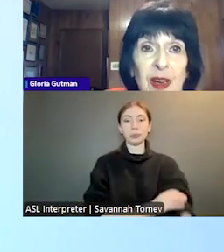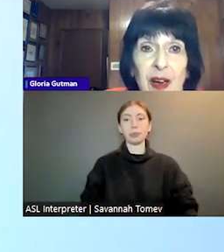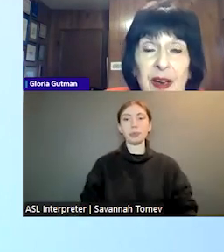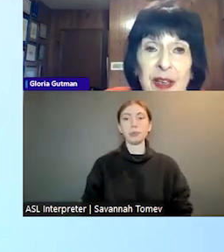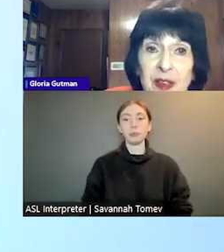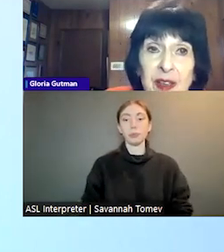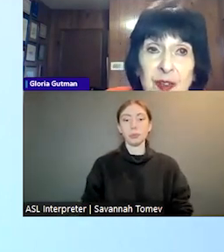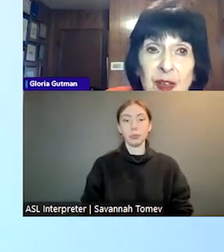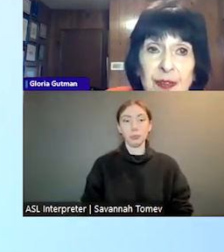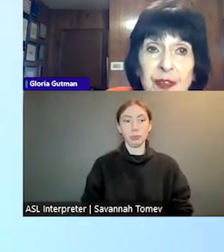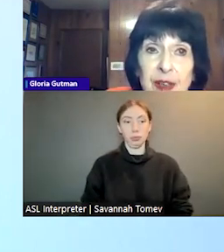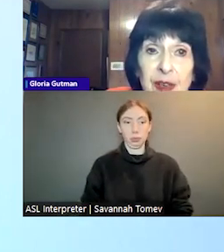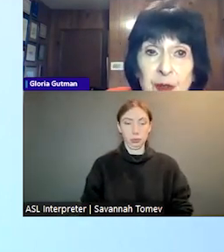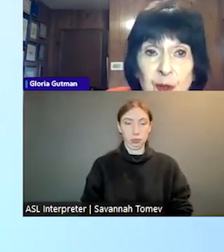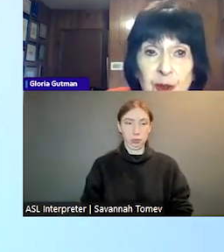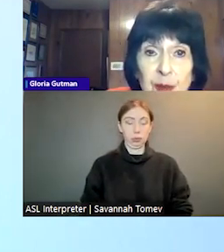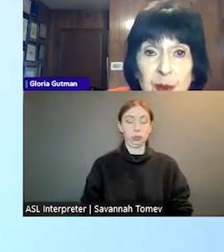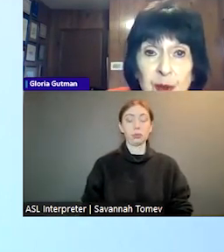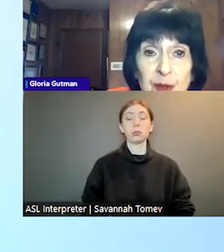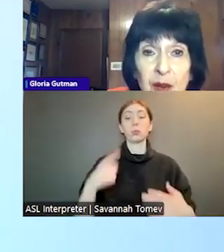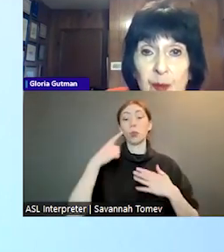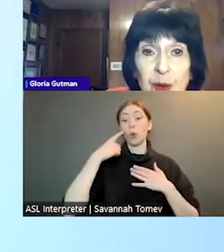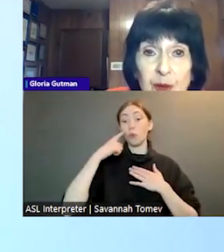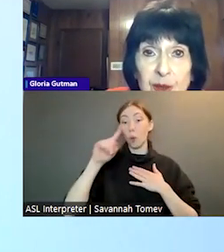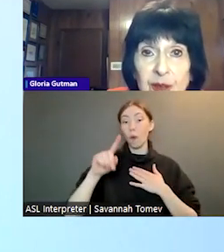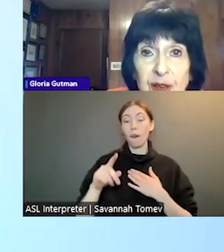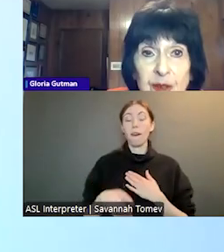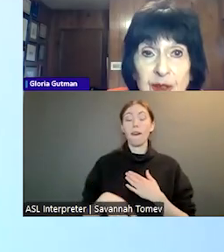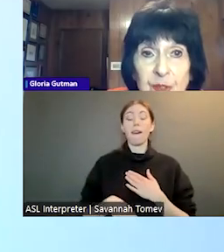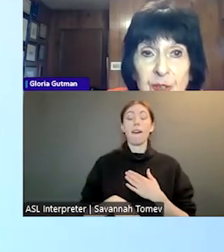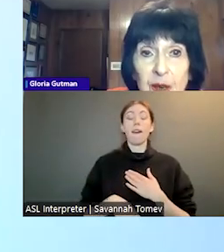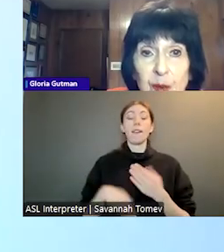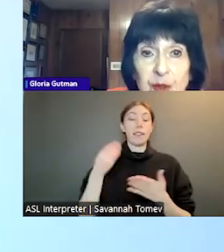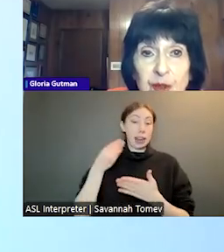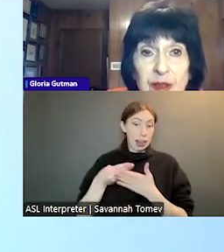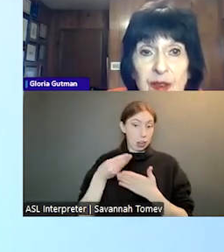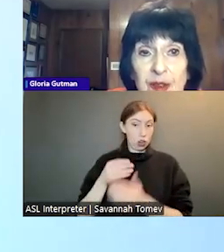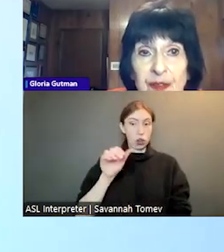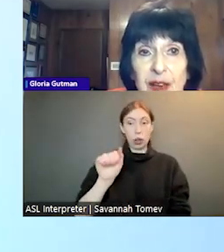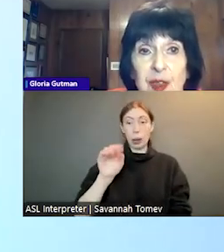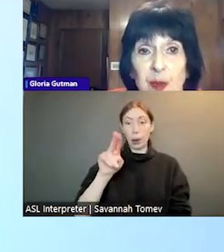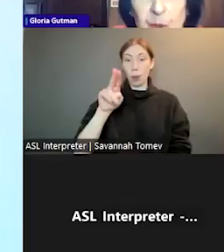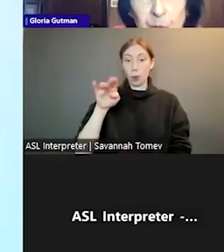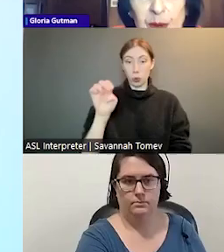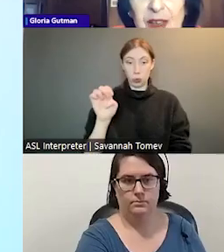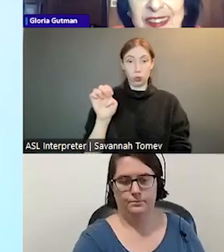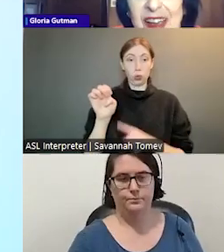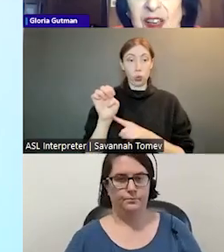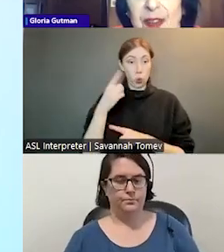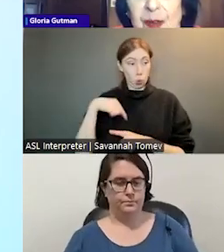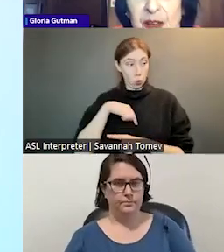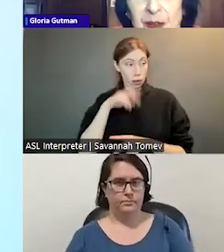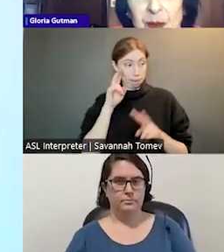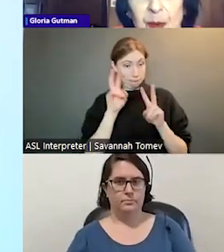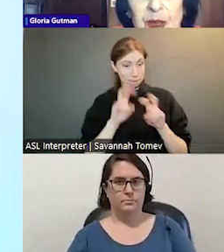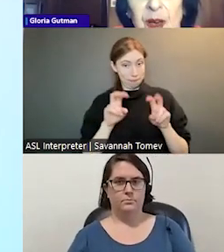So in the case of financial abuse, when we look at this, we see that the vast majority in that